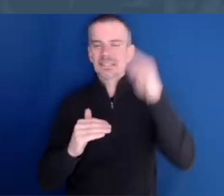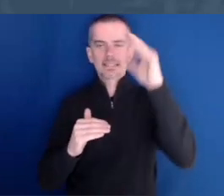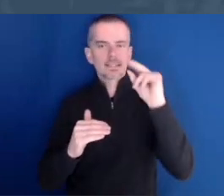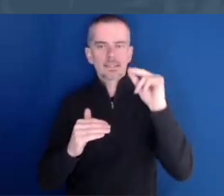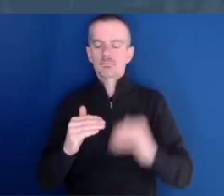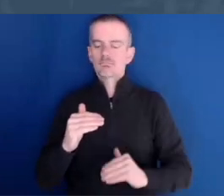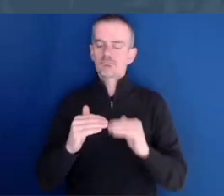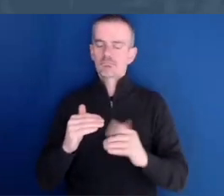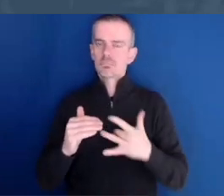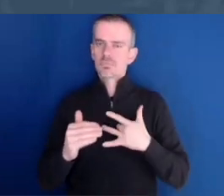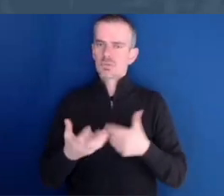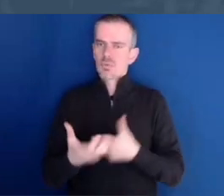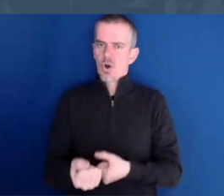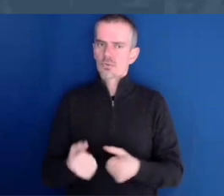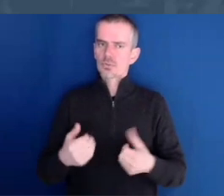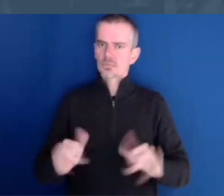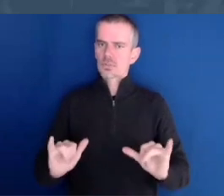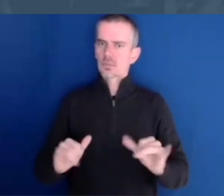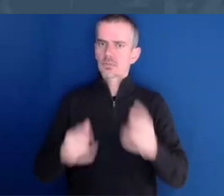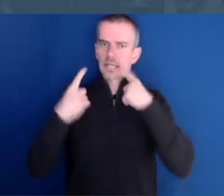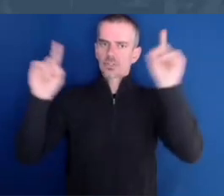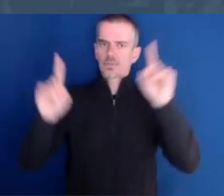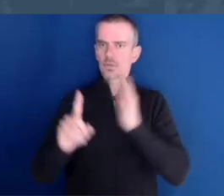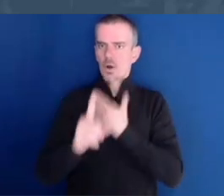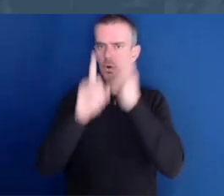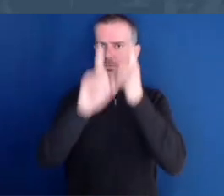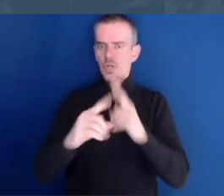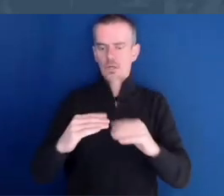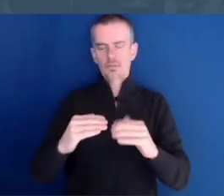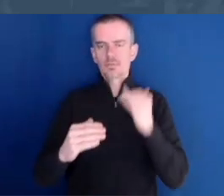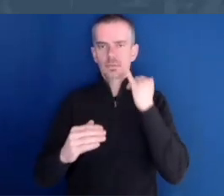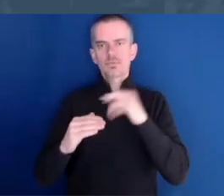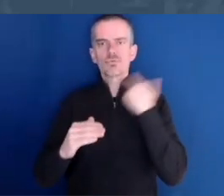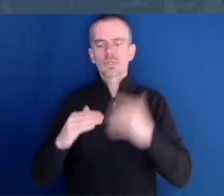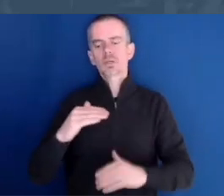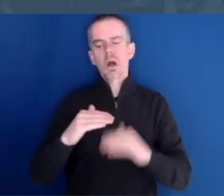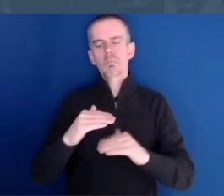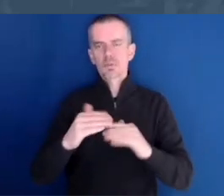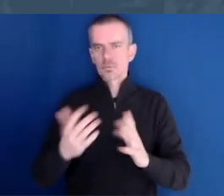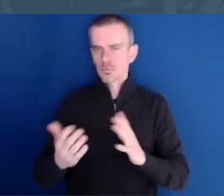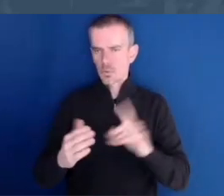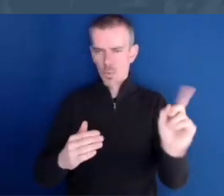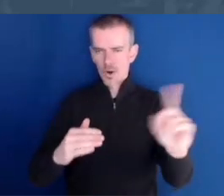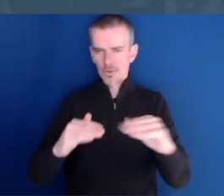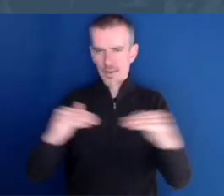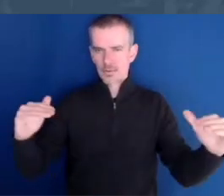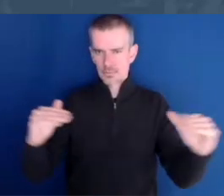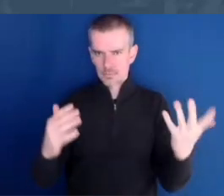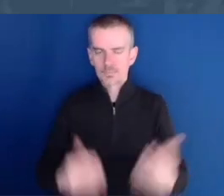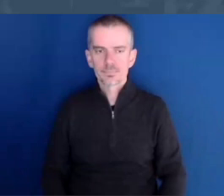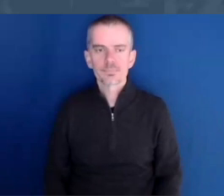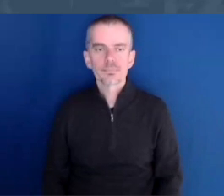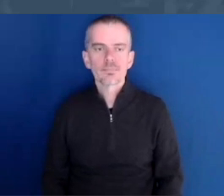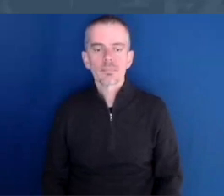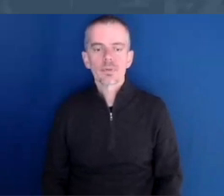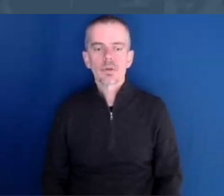be confident that we're achieving objectives, right, related to a federal grant or programmatic objectives for that